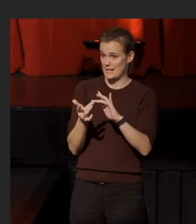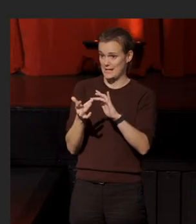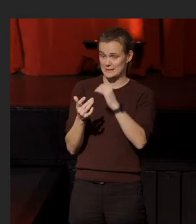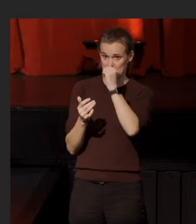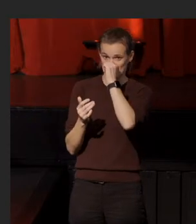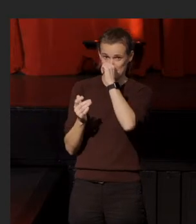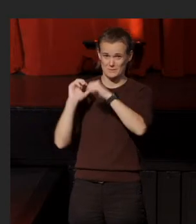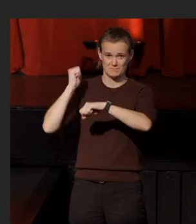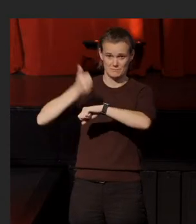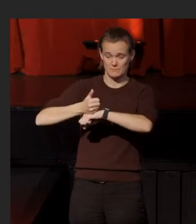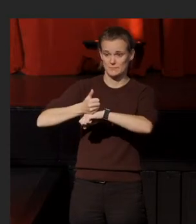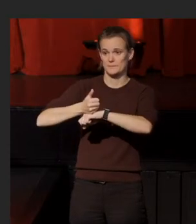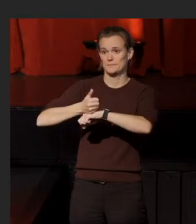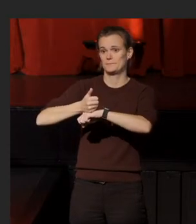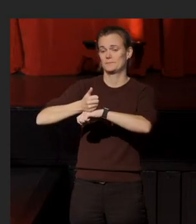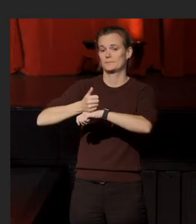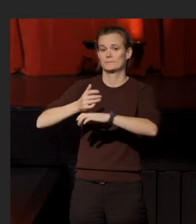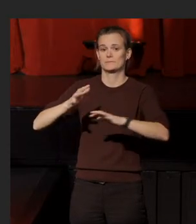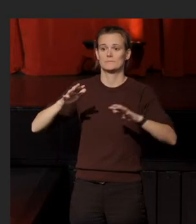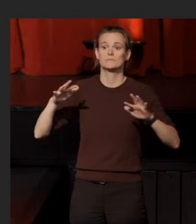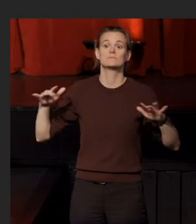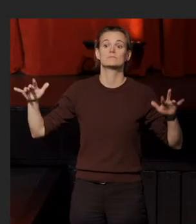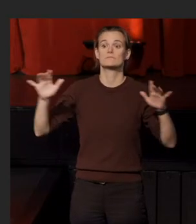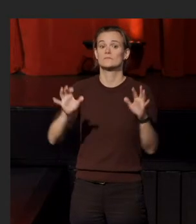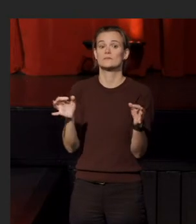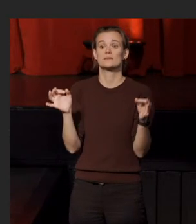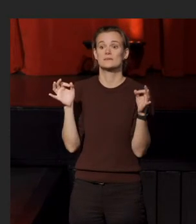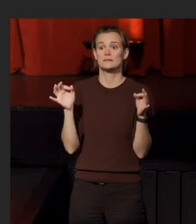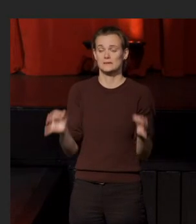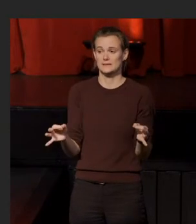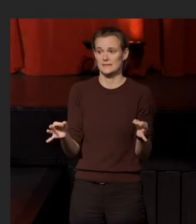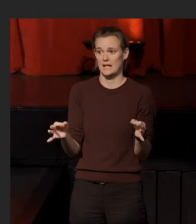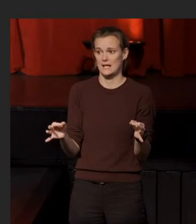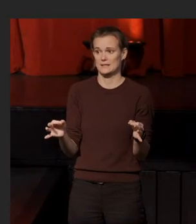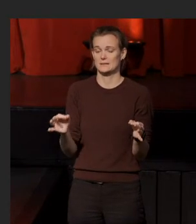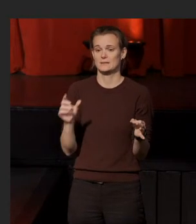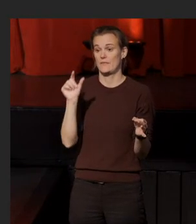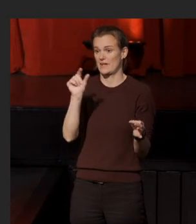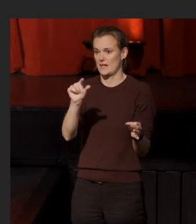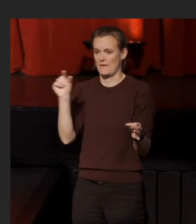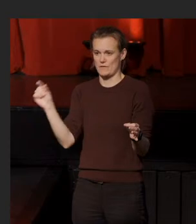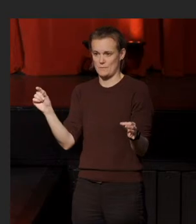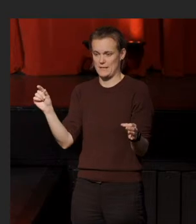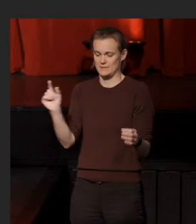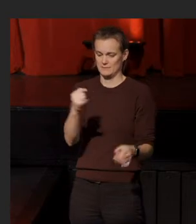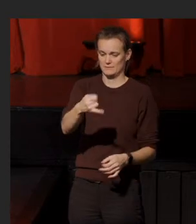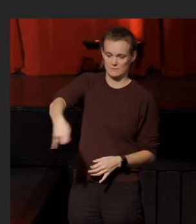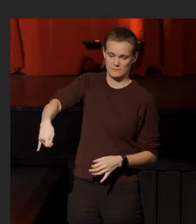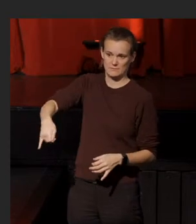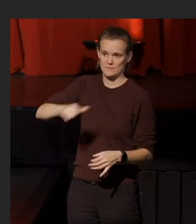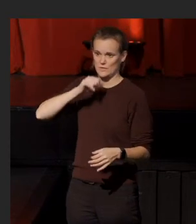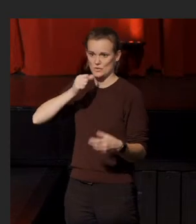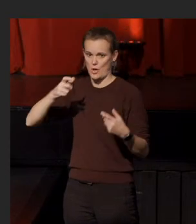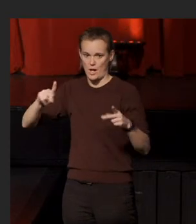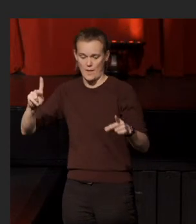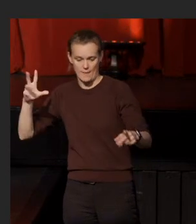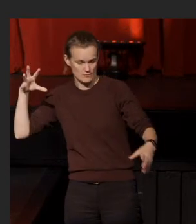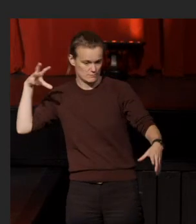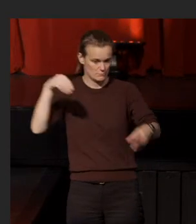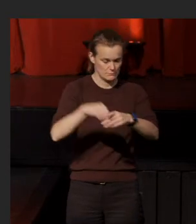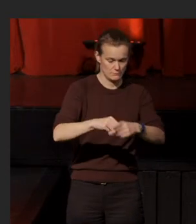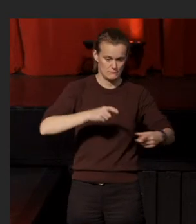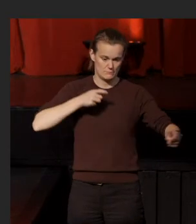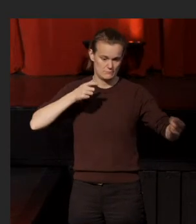decision taken, probably for good reason back then, to kind of keep the government out. Let's leave this area